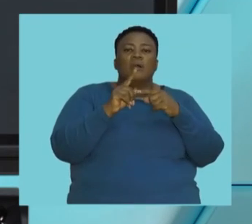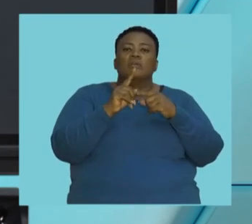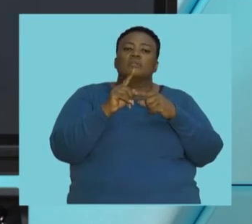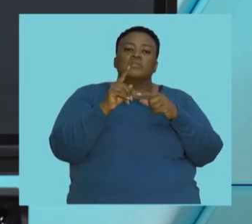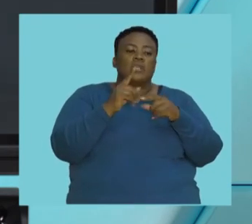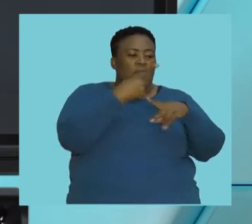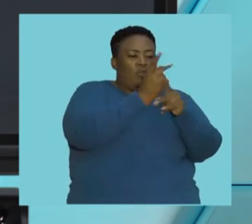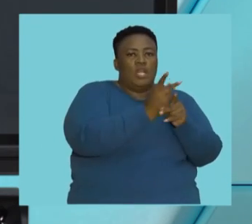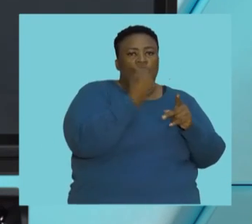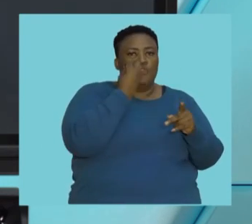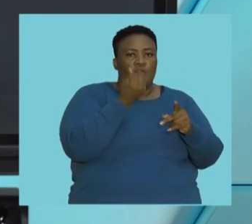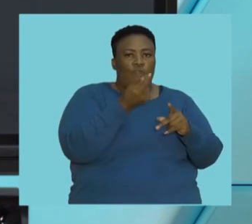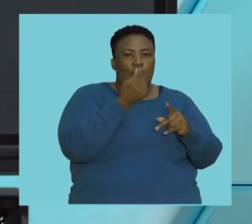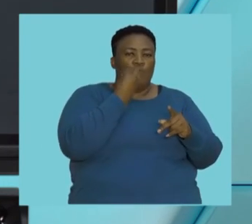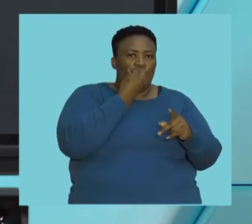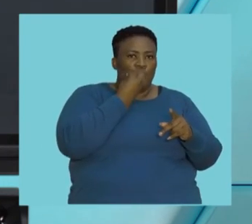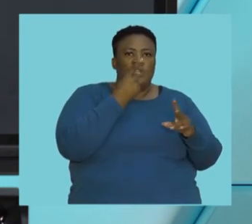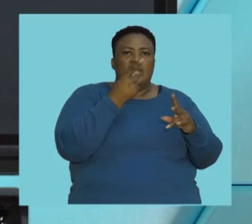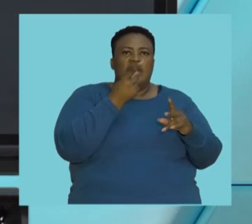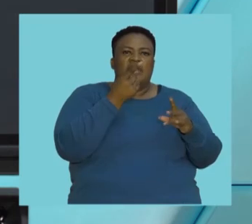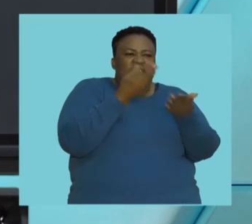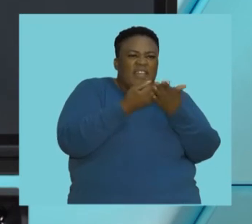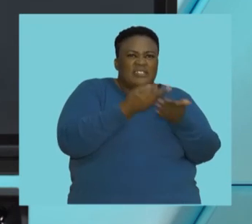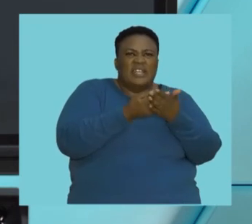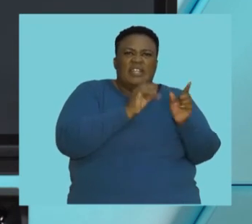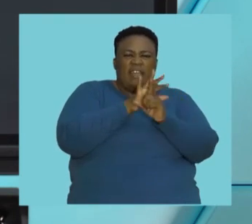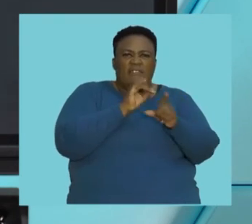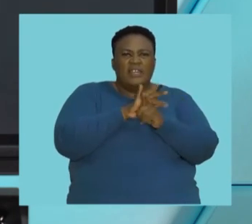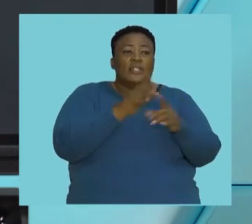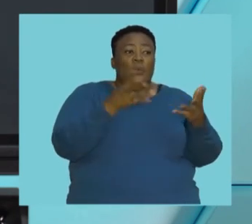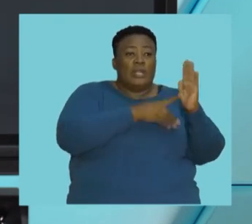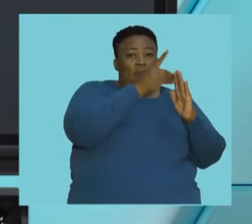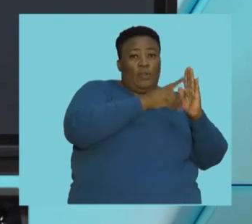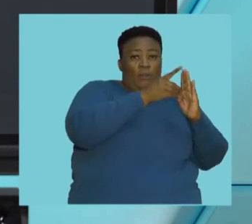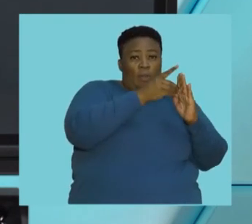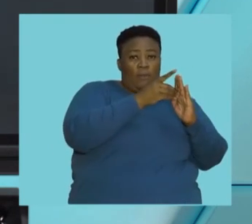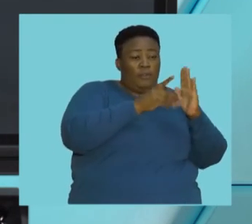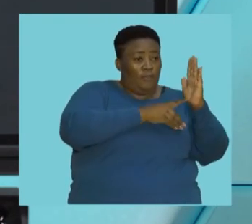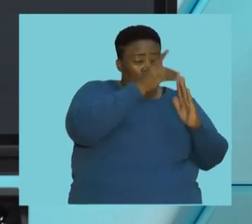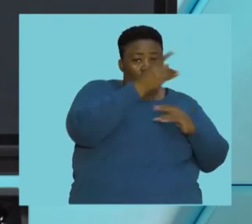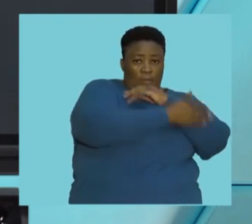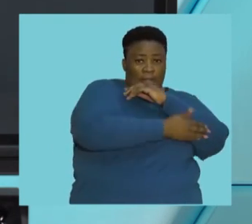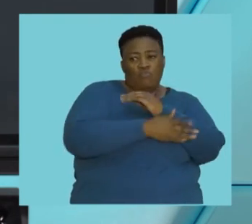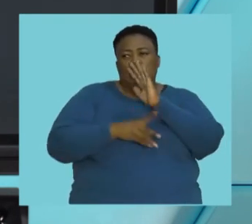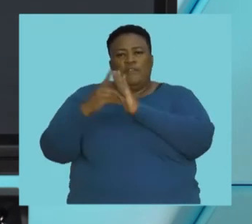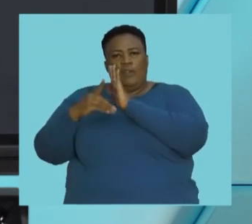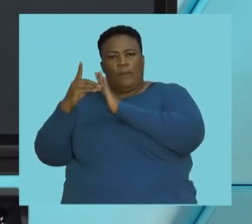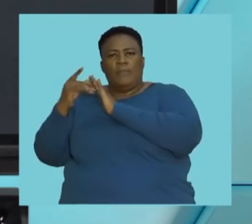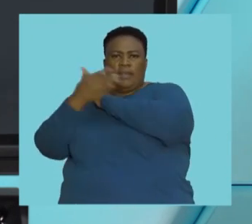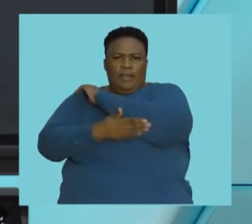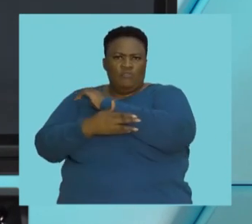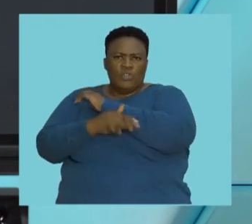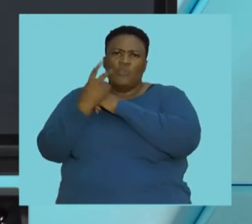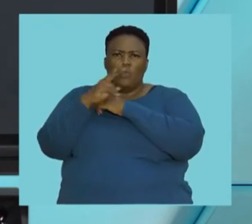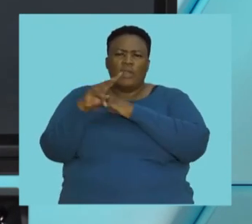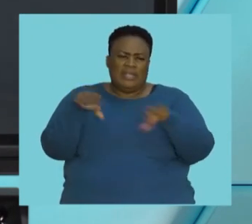spoken about the cost of production of food and factors that affect that in the context of a developing country and a developed country. We've